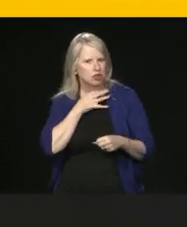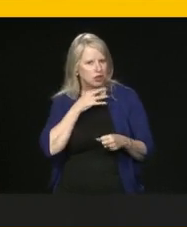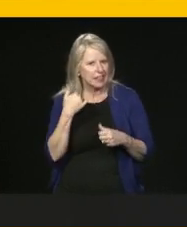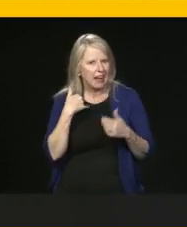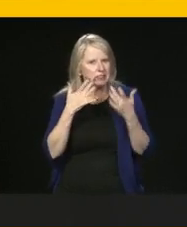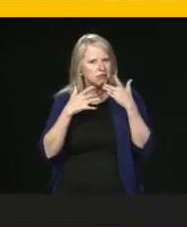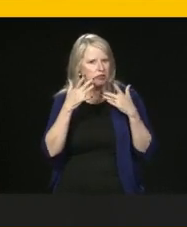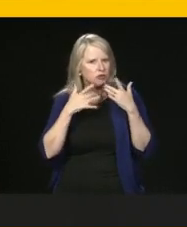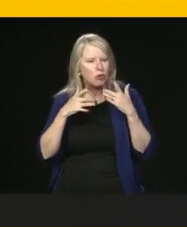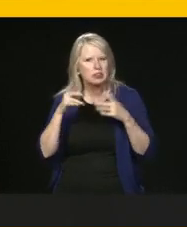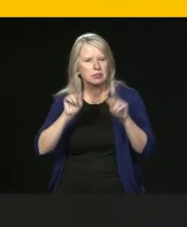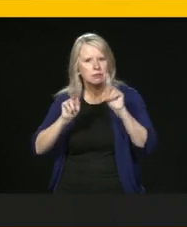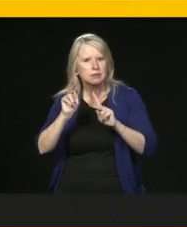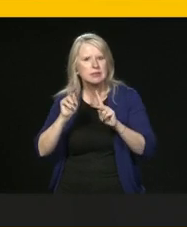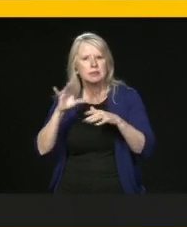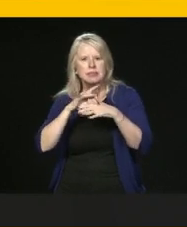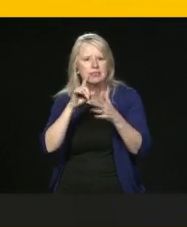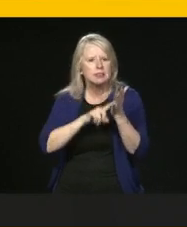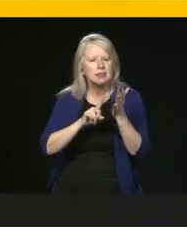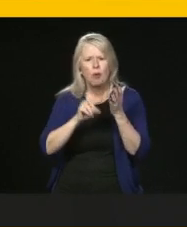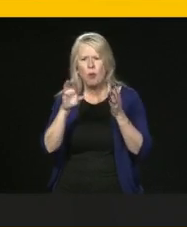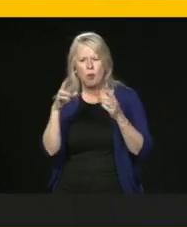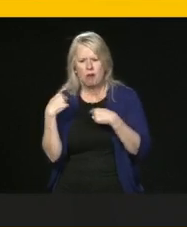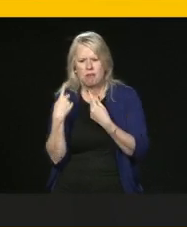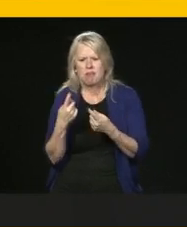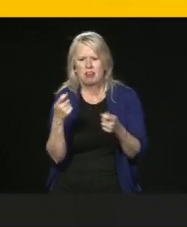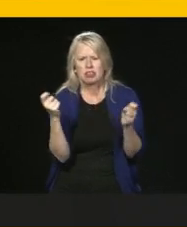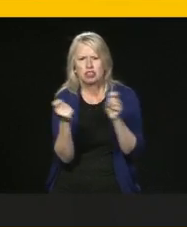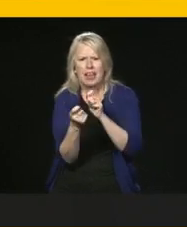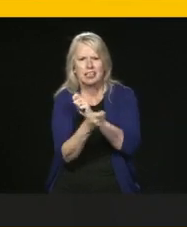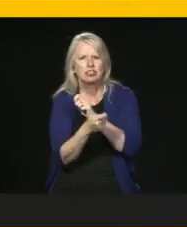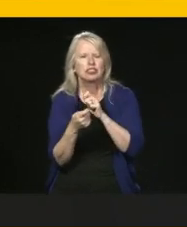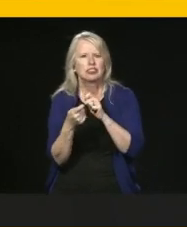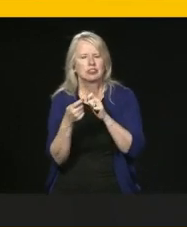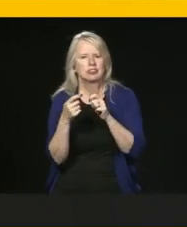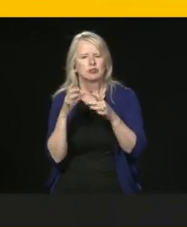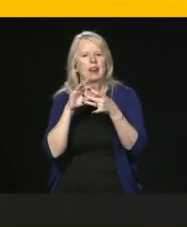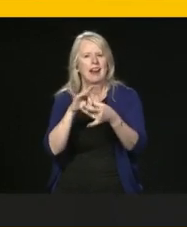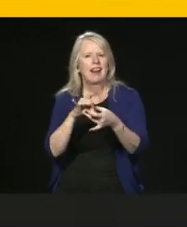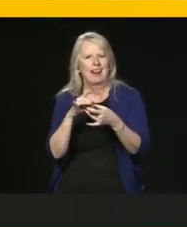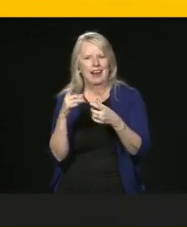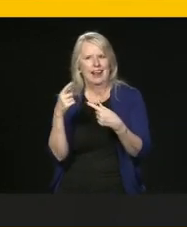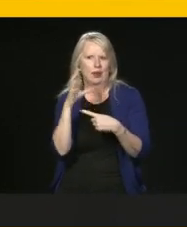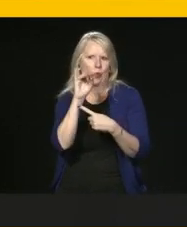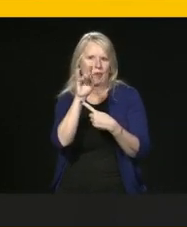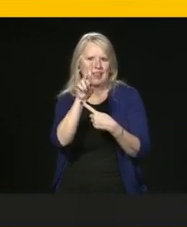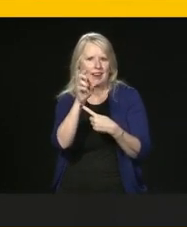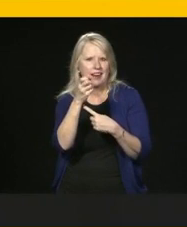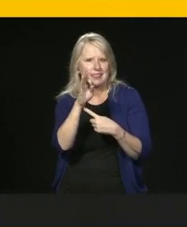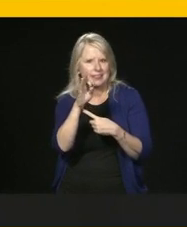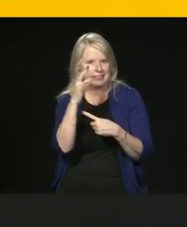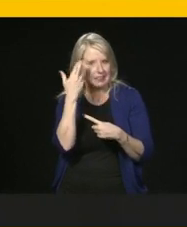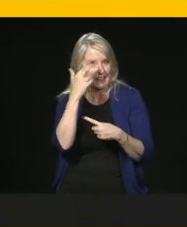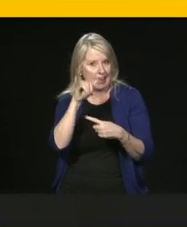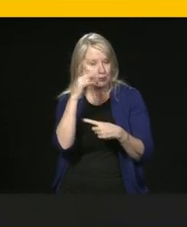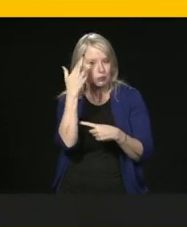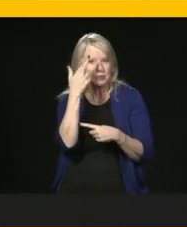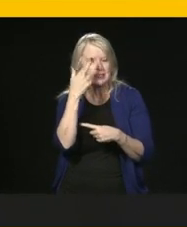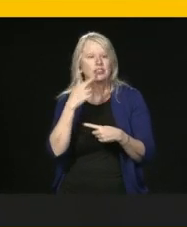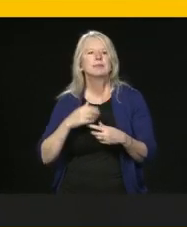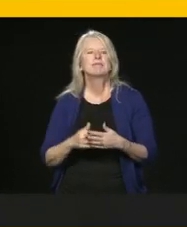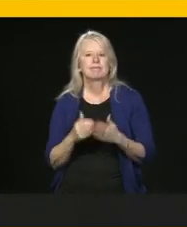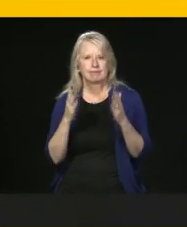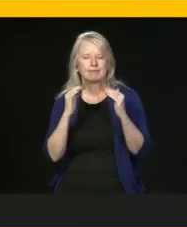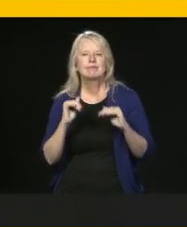inspections are being done in light of the COVID-19? There's a challenge around human resources